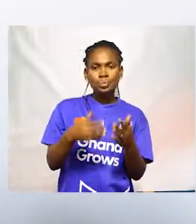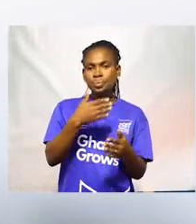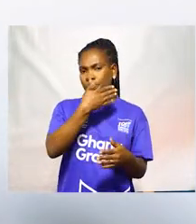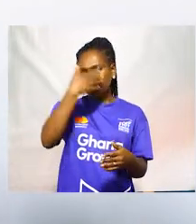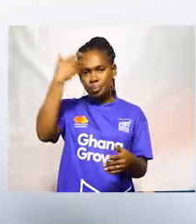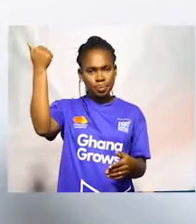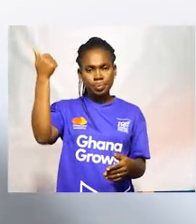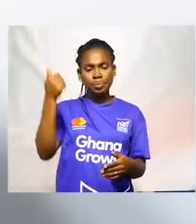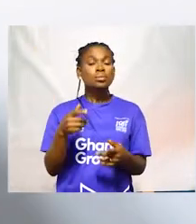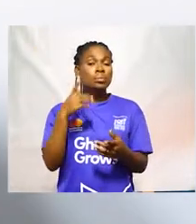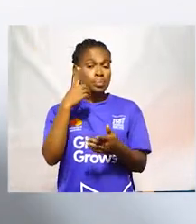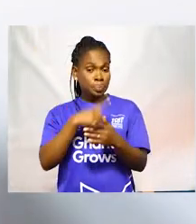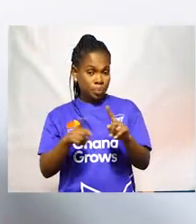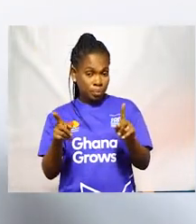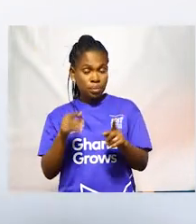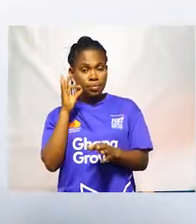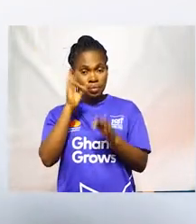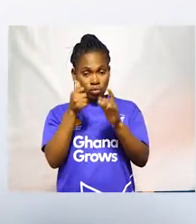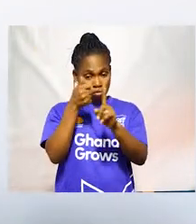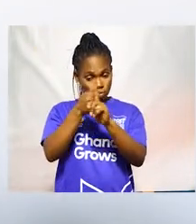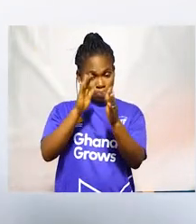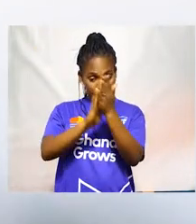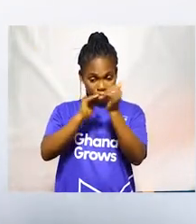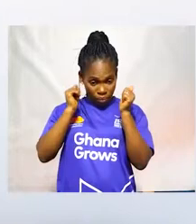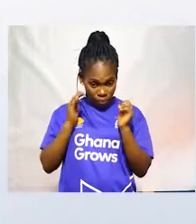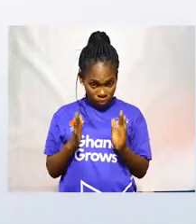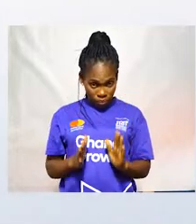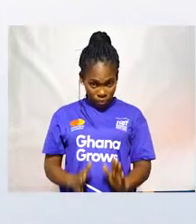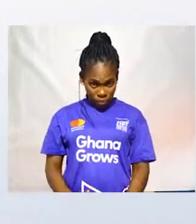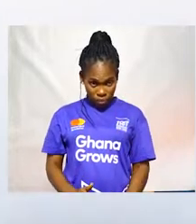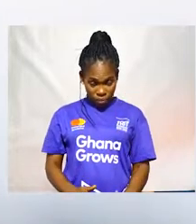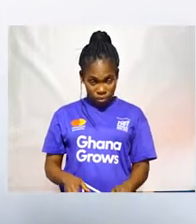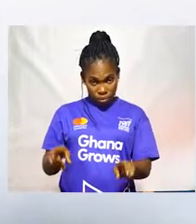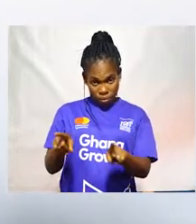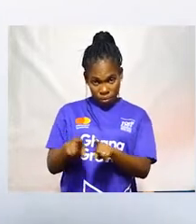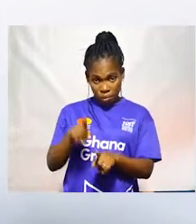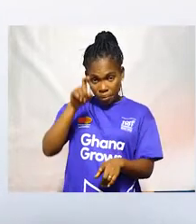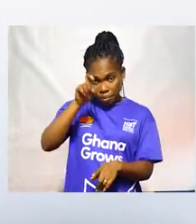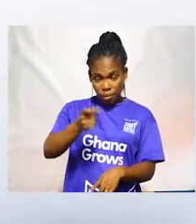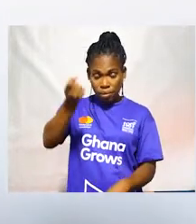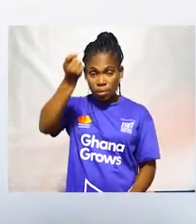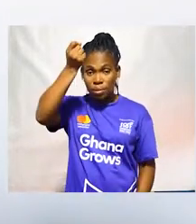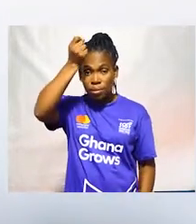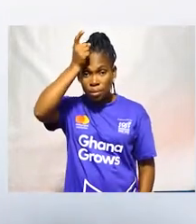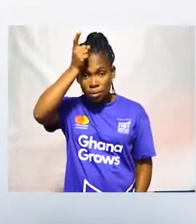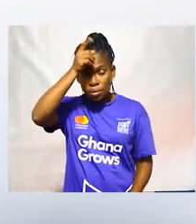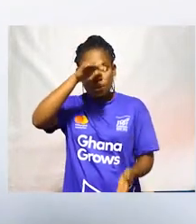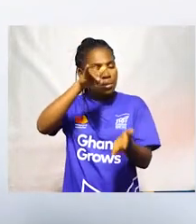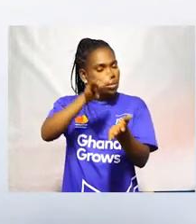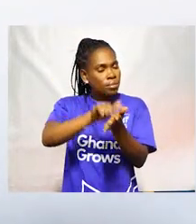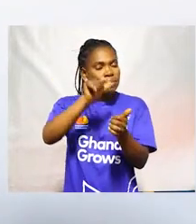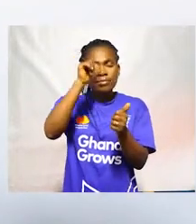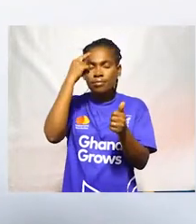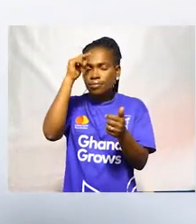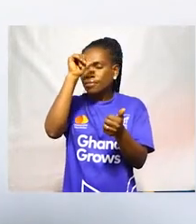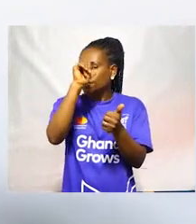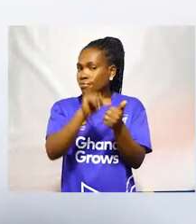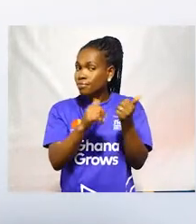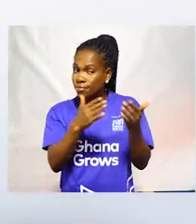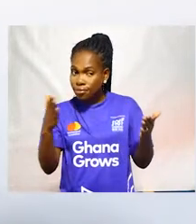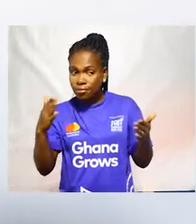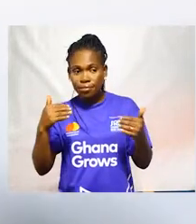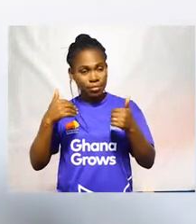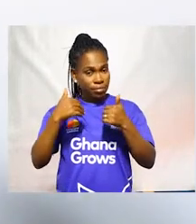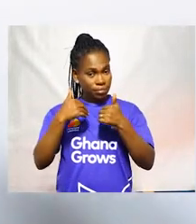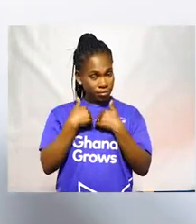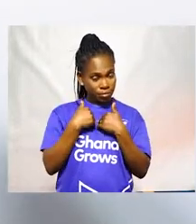But if you are a believer like you and I, we need to understand that for everything that we